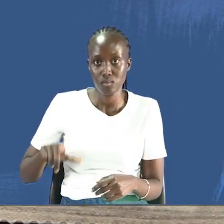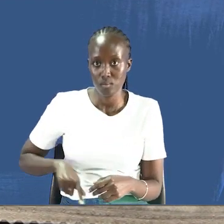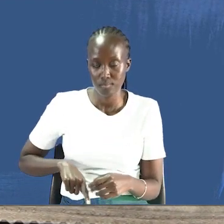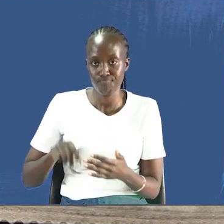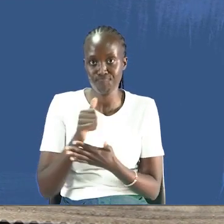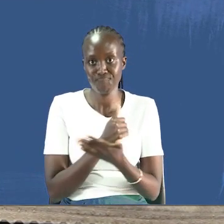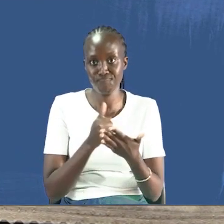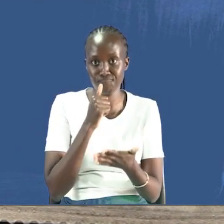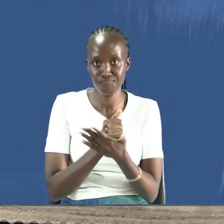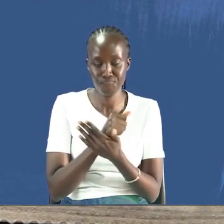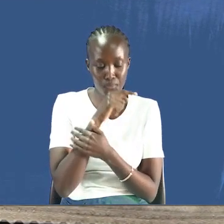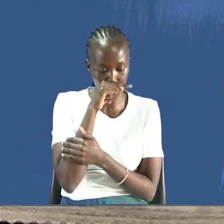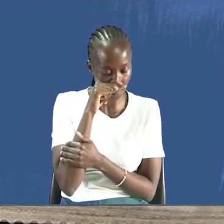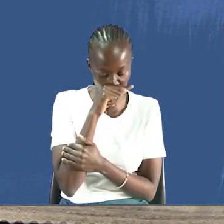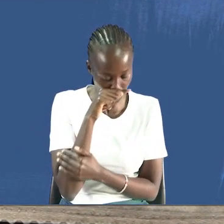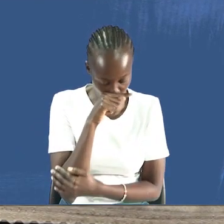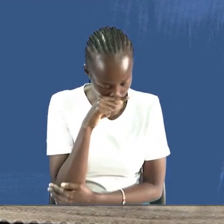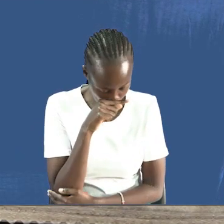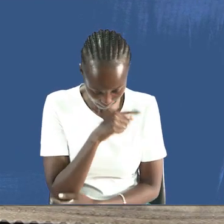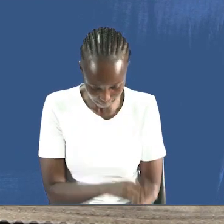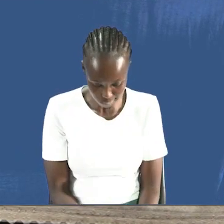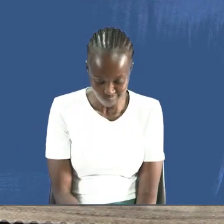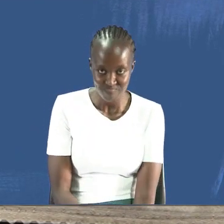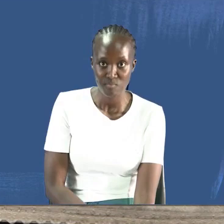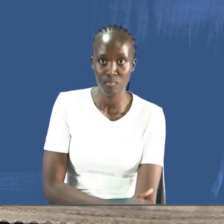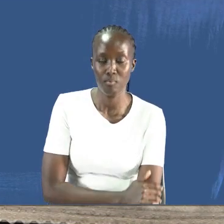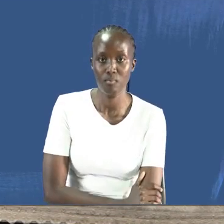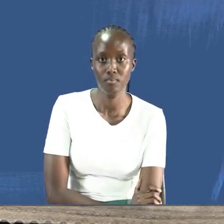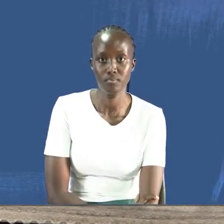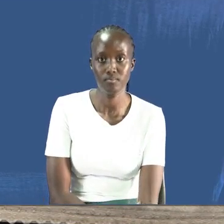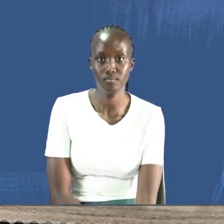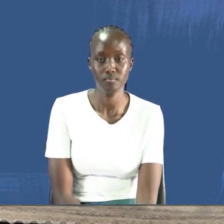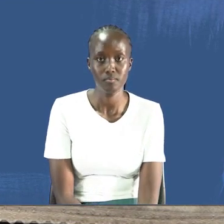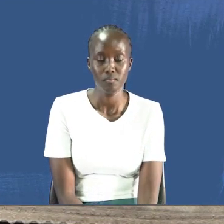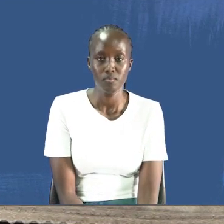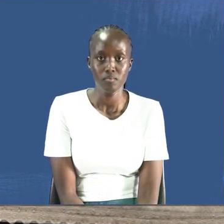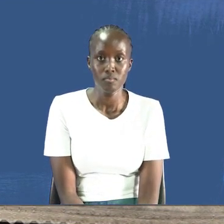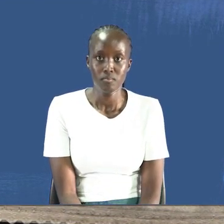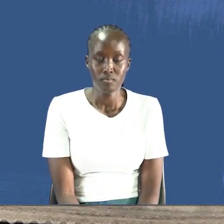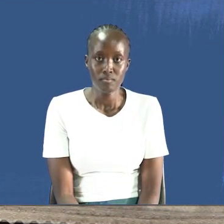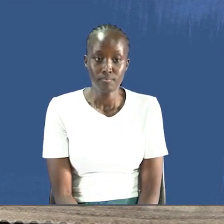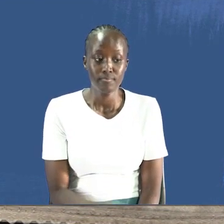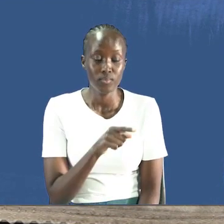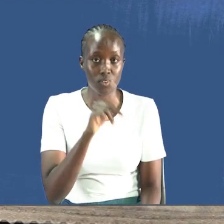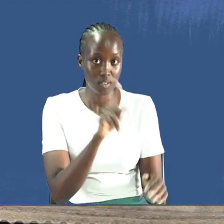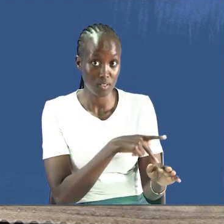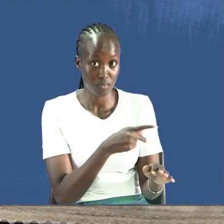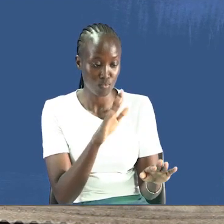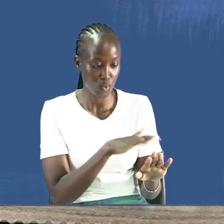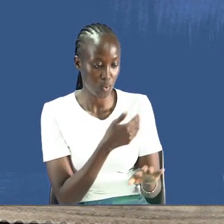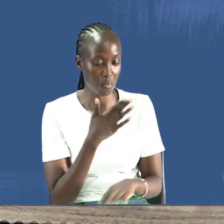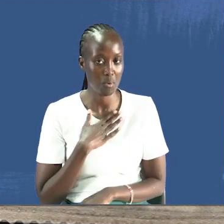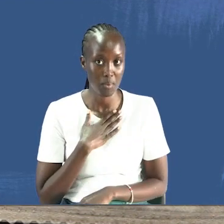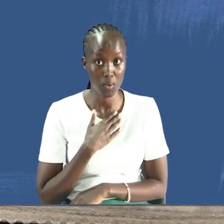Lord. And so, you know, this is my song,